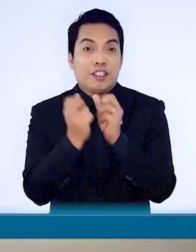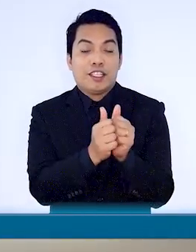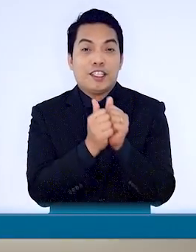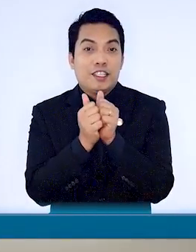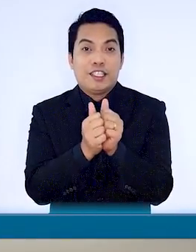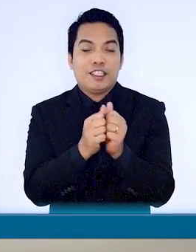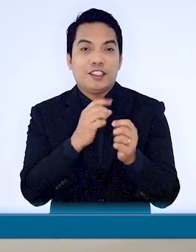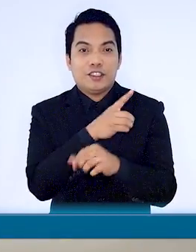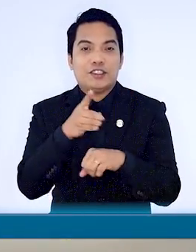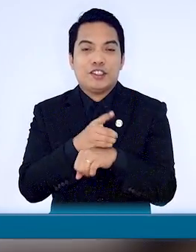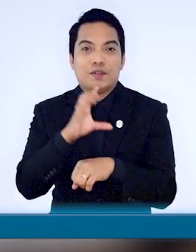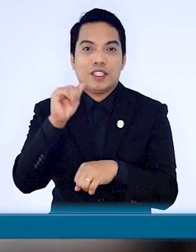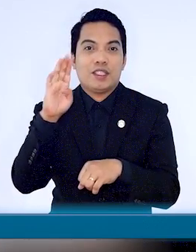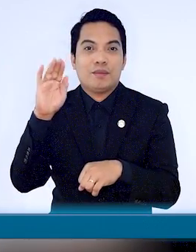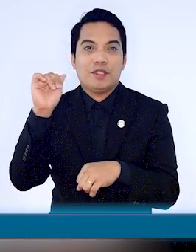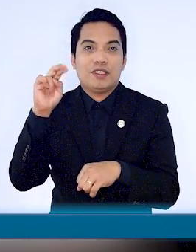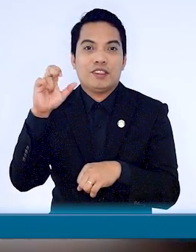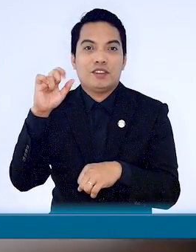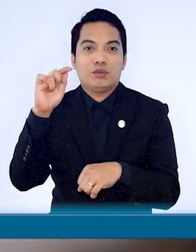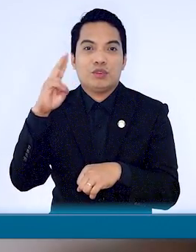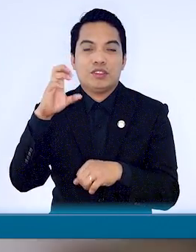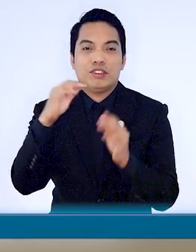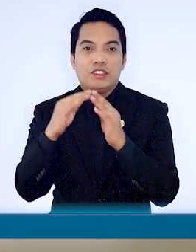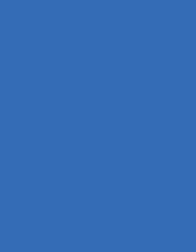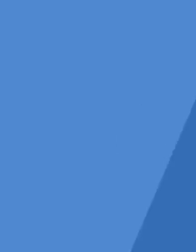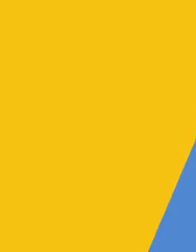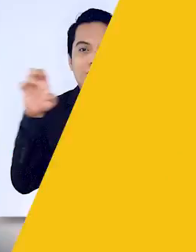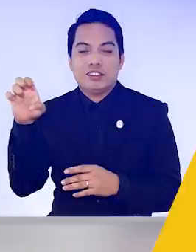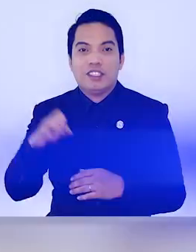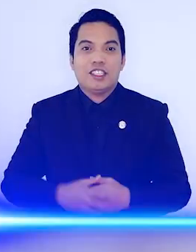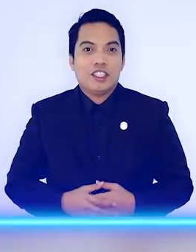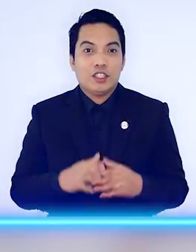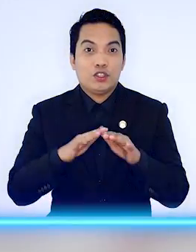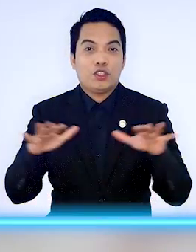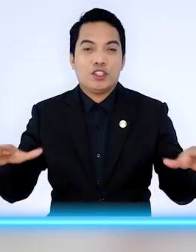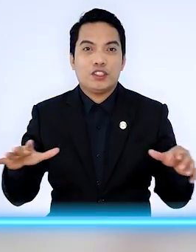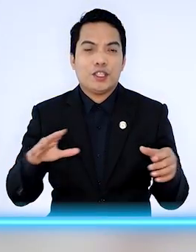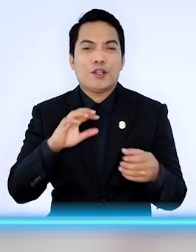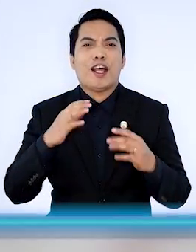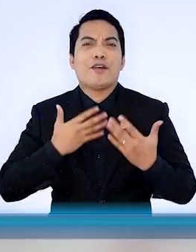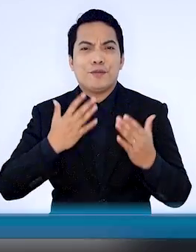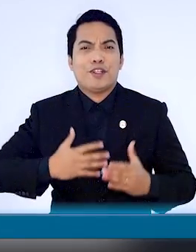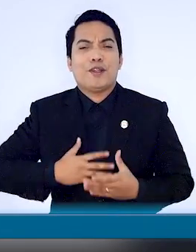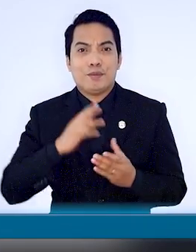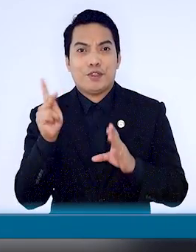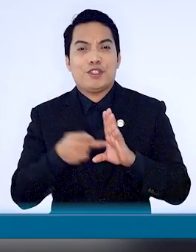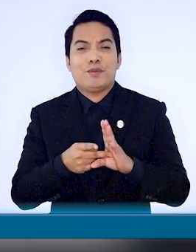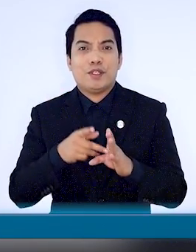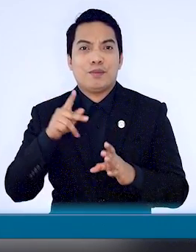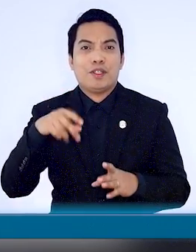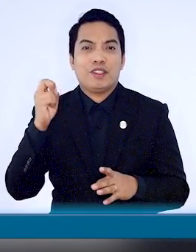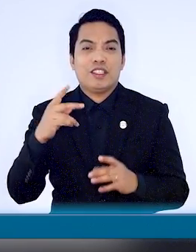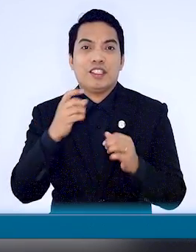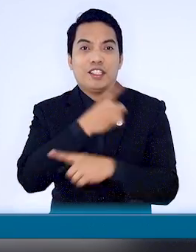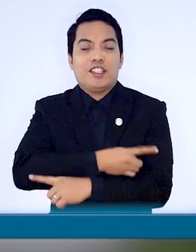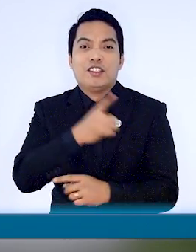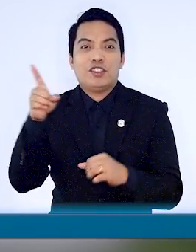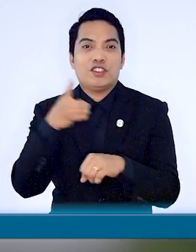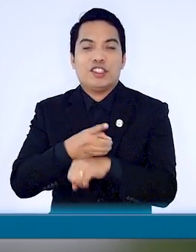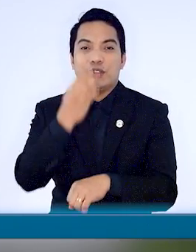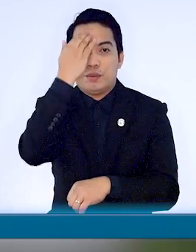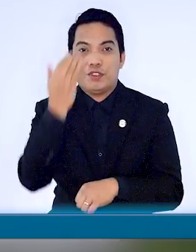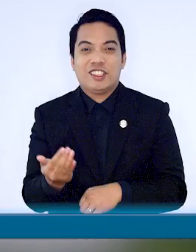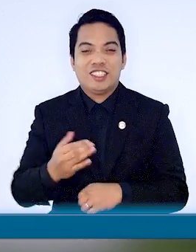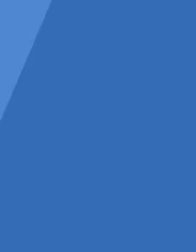the district of Cabanatuan City, Nueva, Ecija. Children enjoyed participating in a PNK day in the district